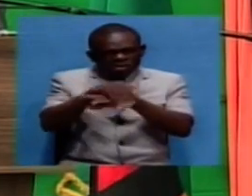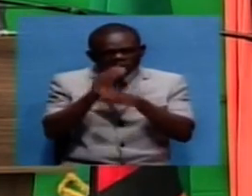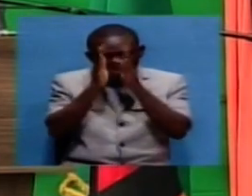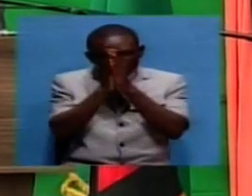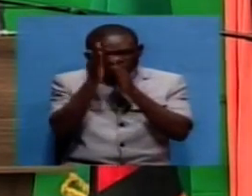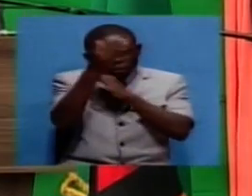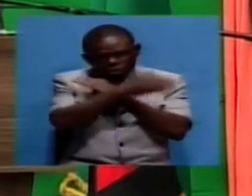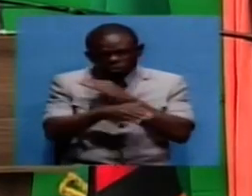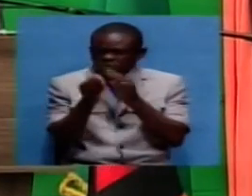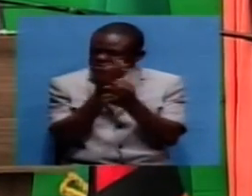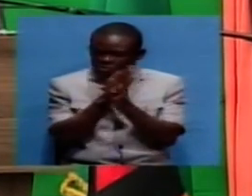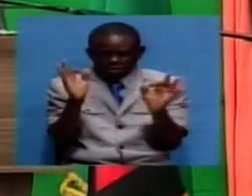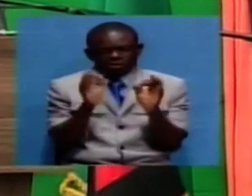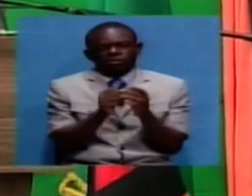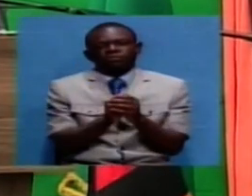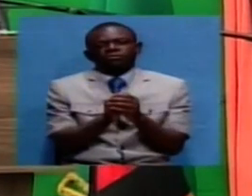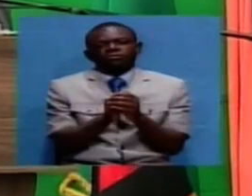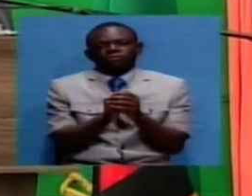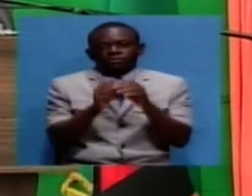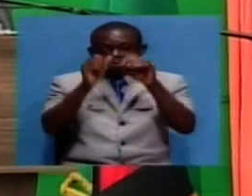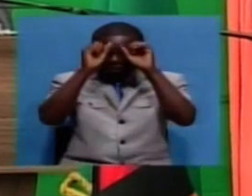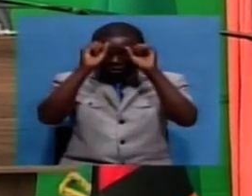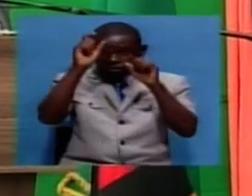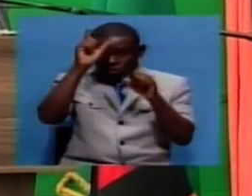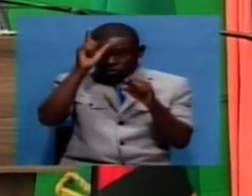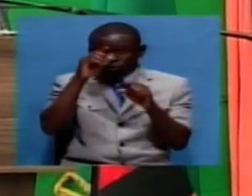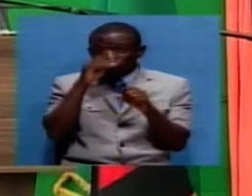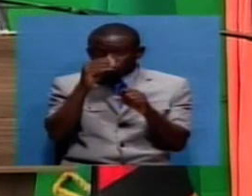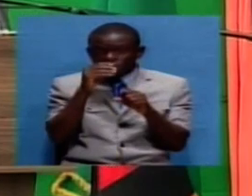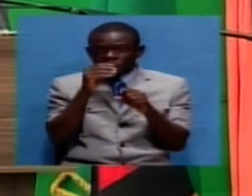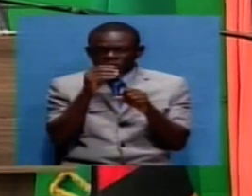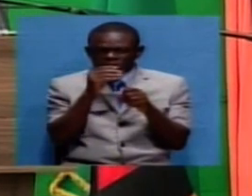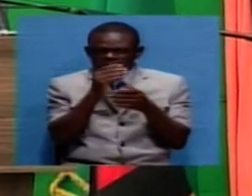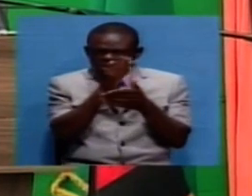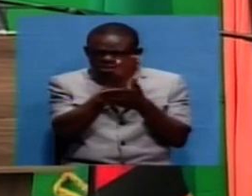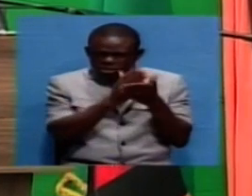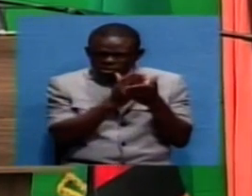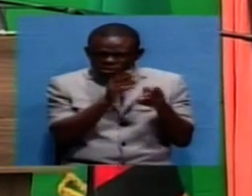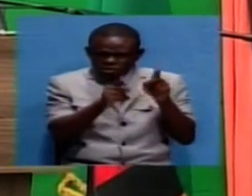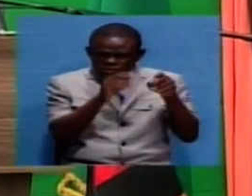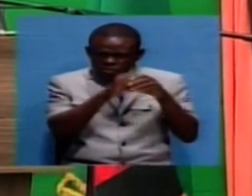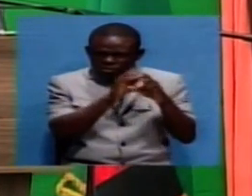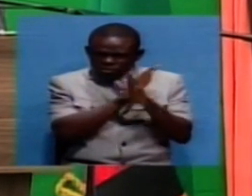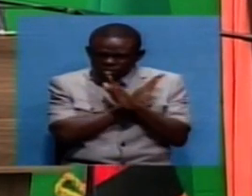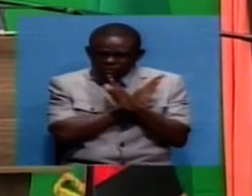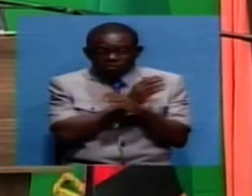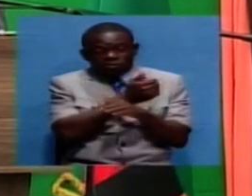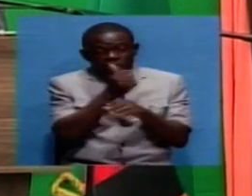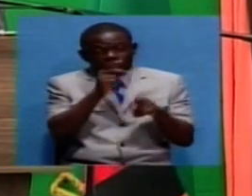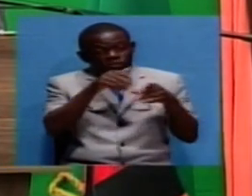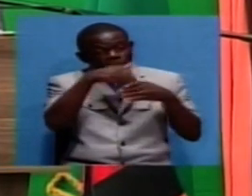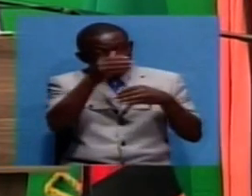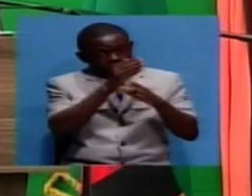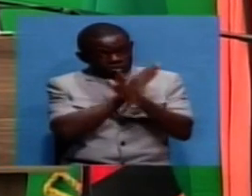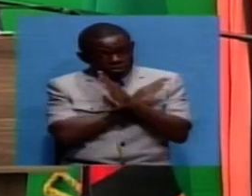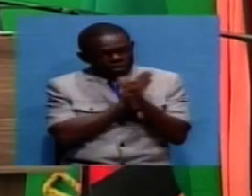Lungu disclosed that there are schemes being hatched by forces within and outside the country to use violence to compel the government